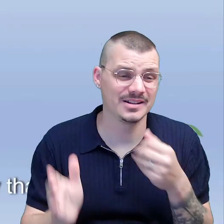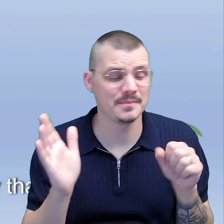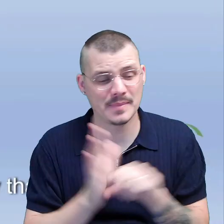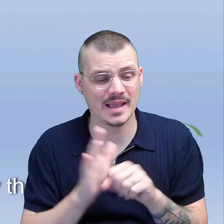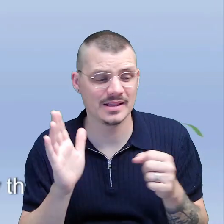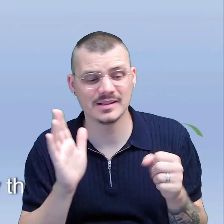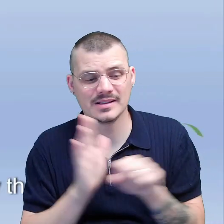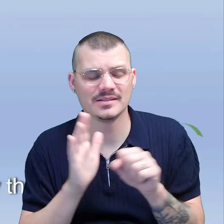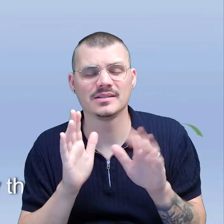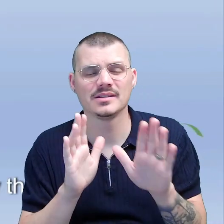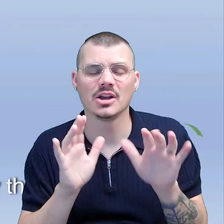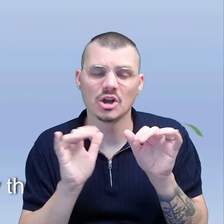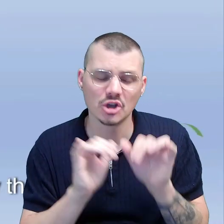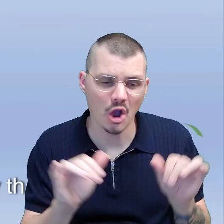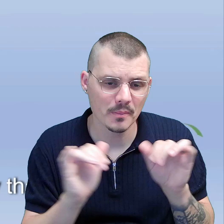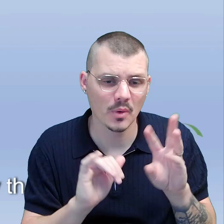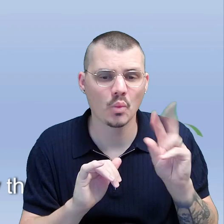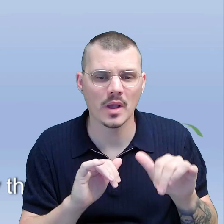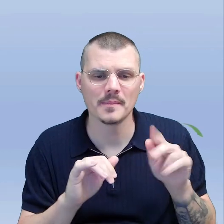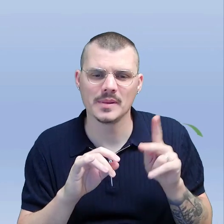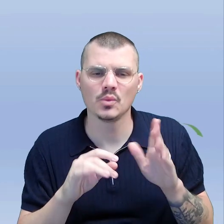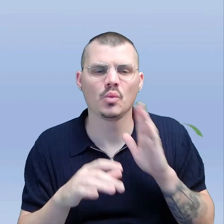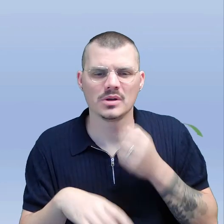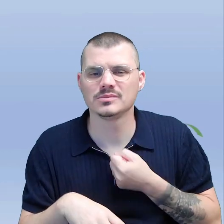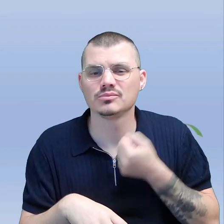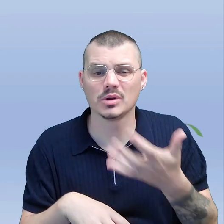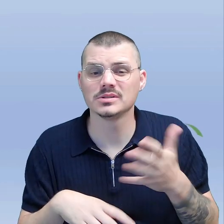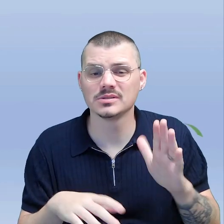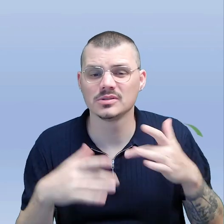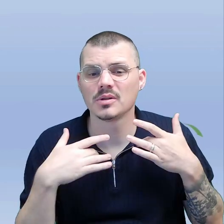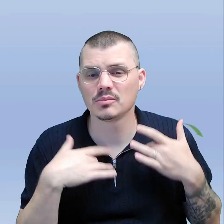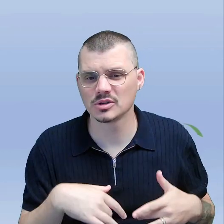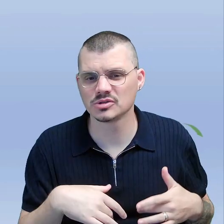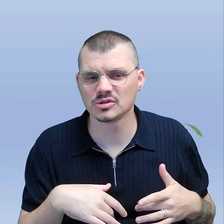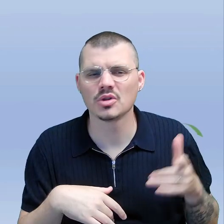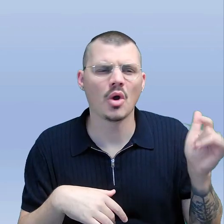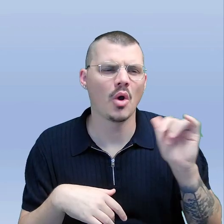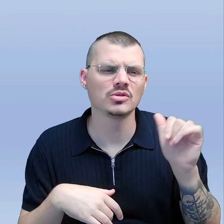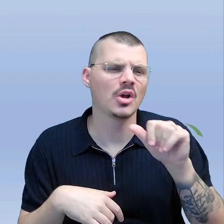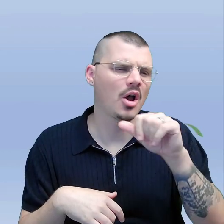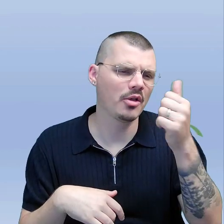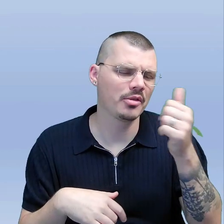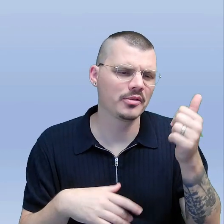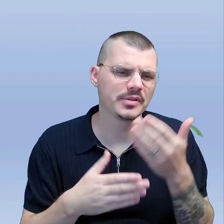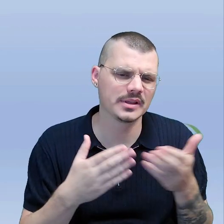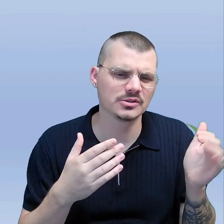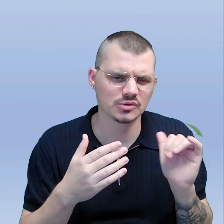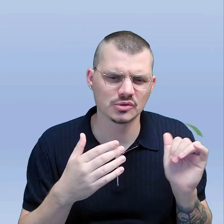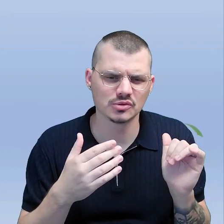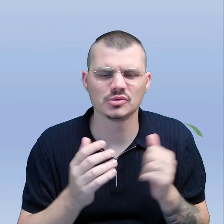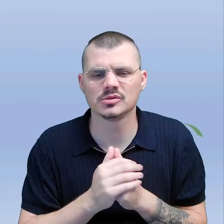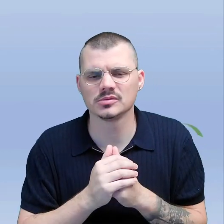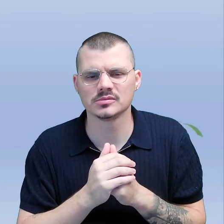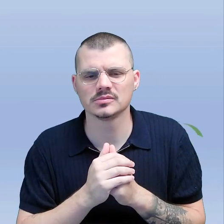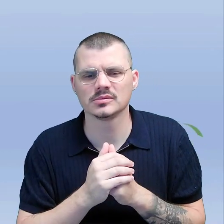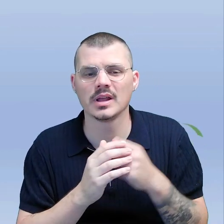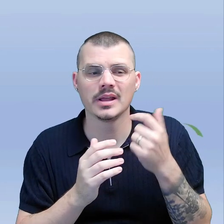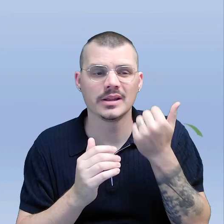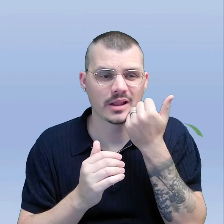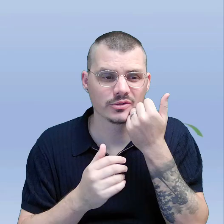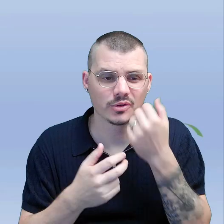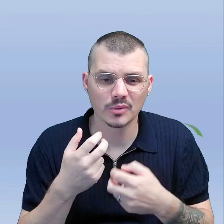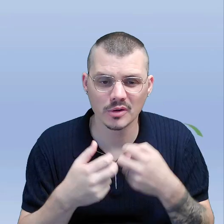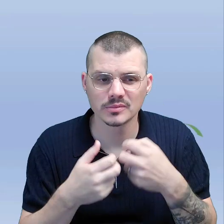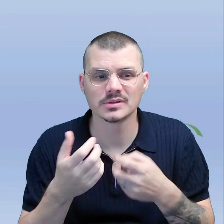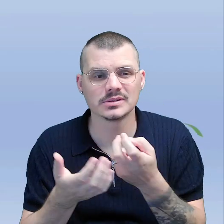And headbanging is a very common way that people express depression. There's also a bunch of other stuff, not